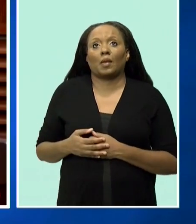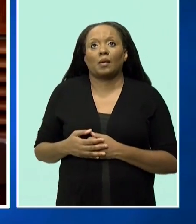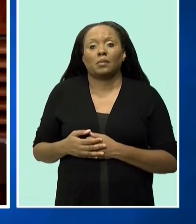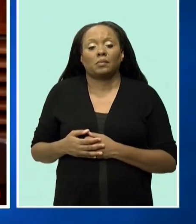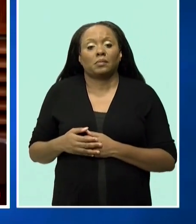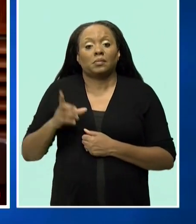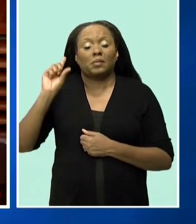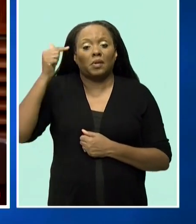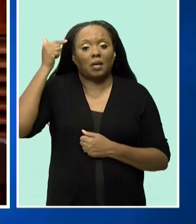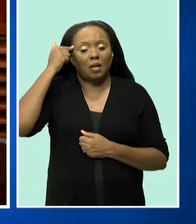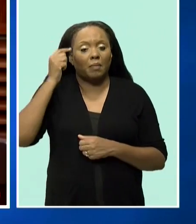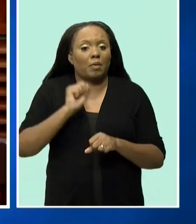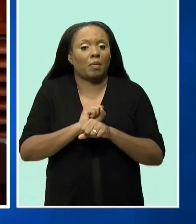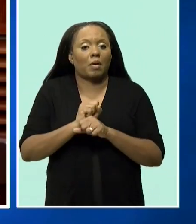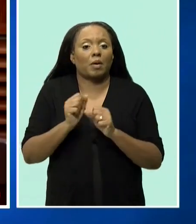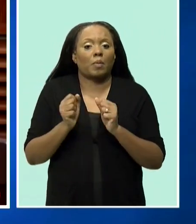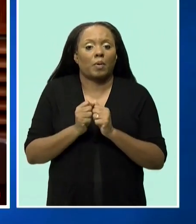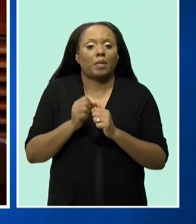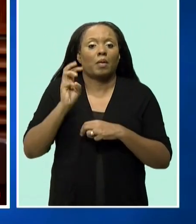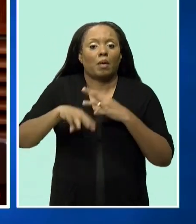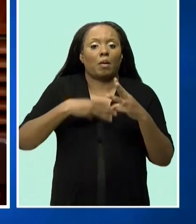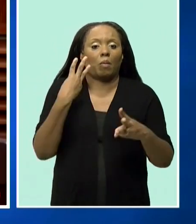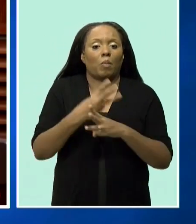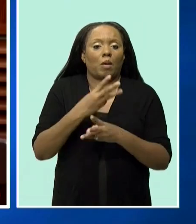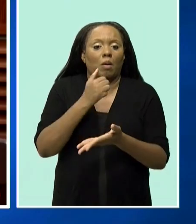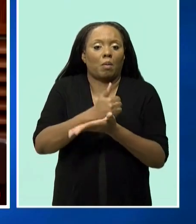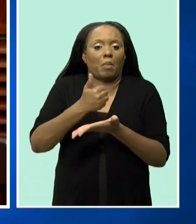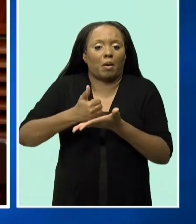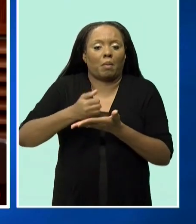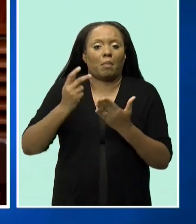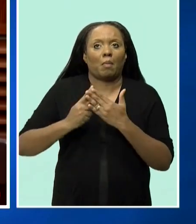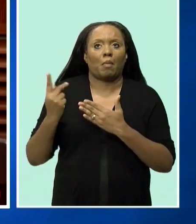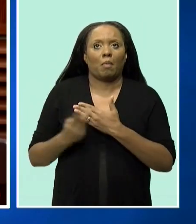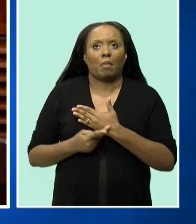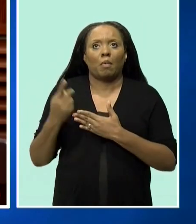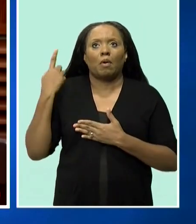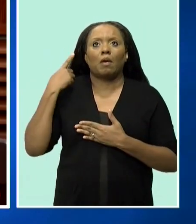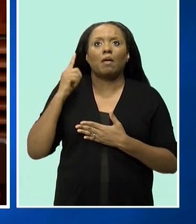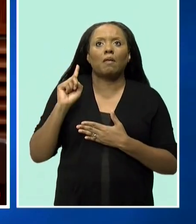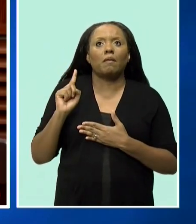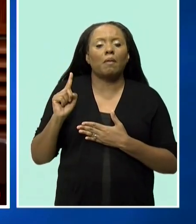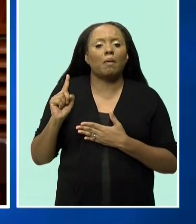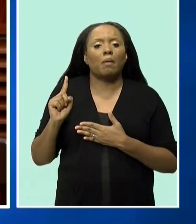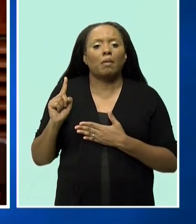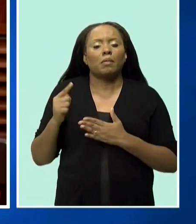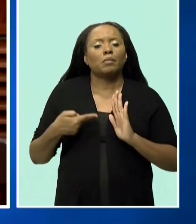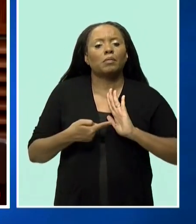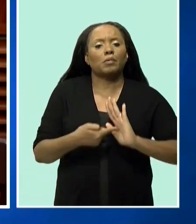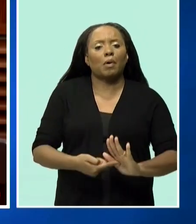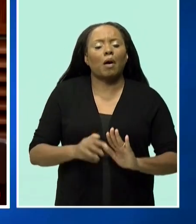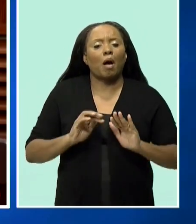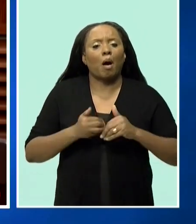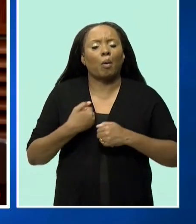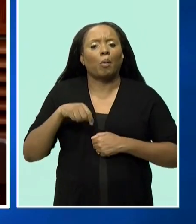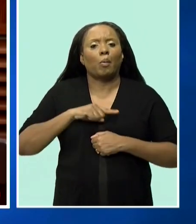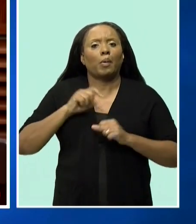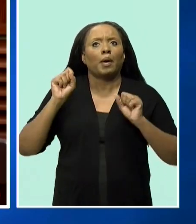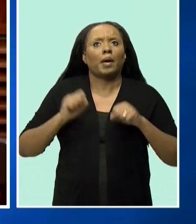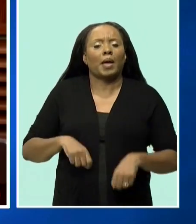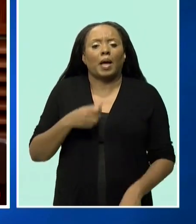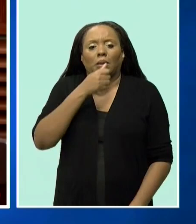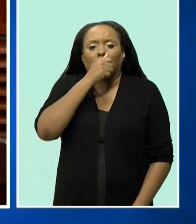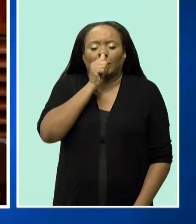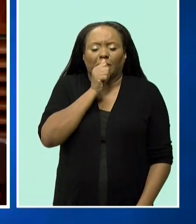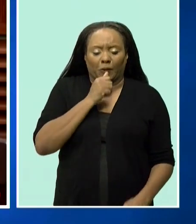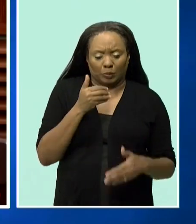World Bank program to build up what we are calling a resilience map. And what that resilience